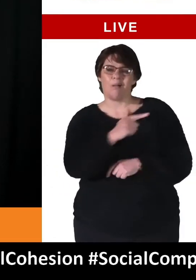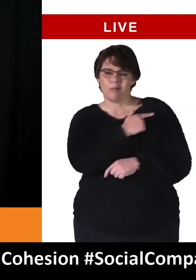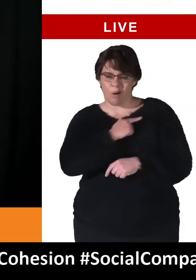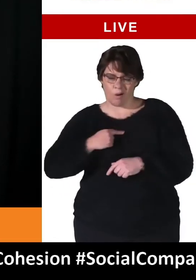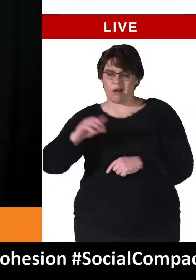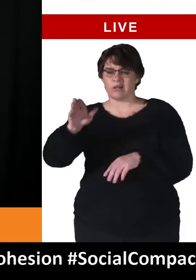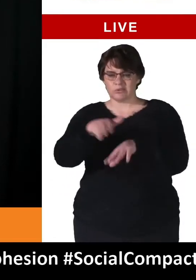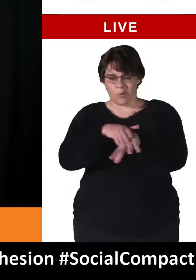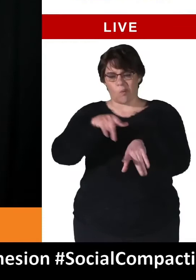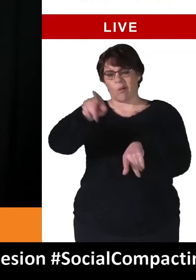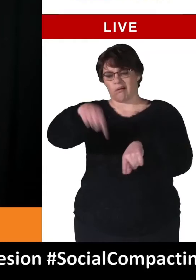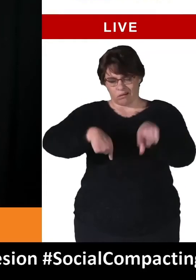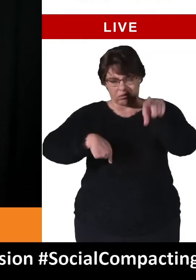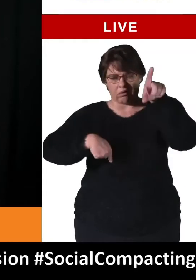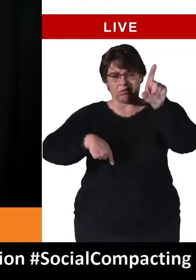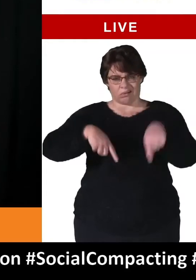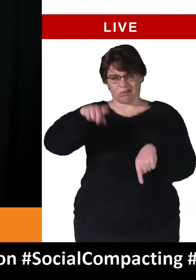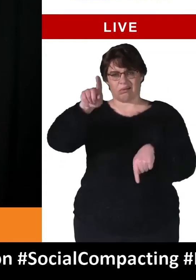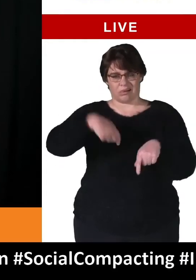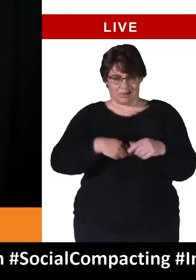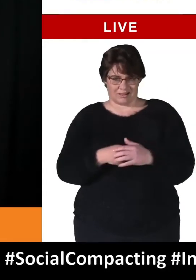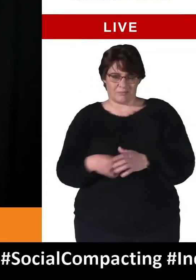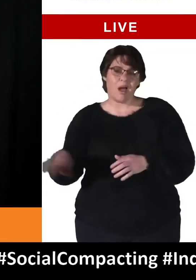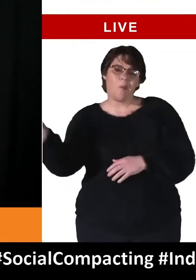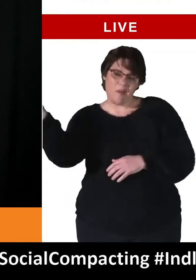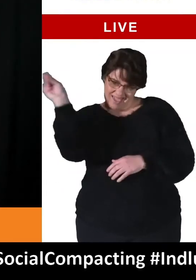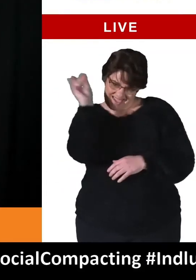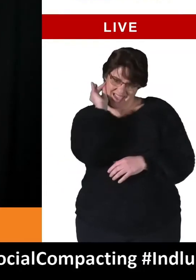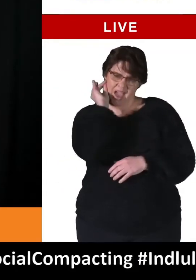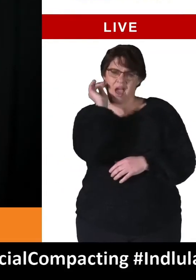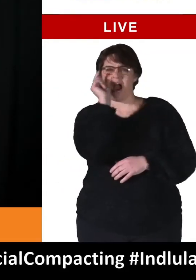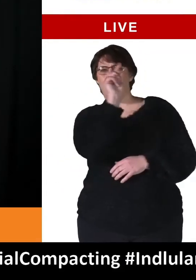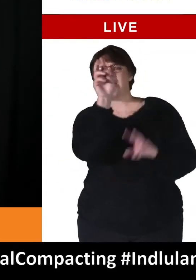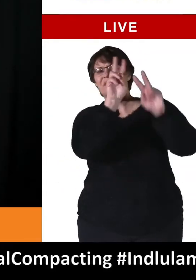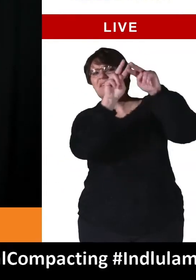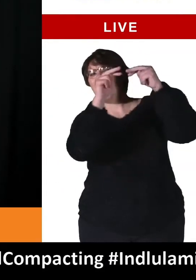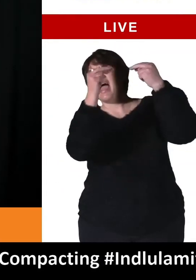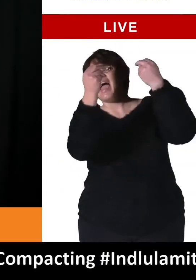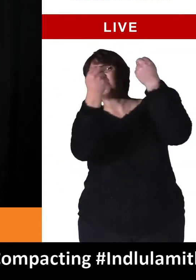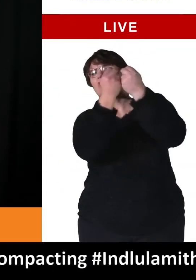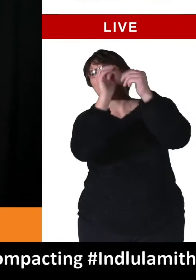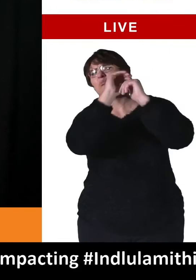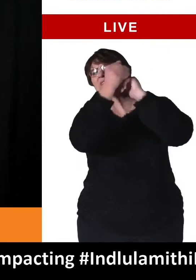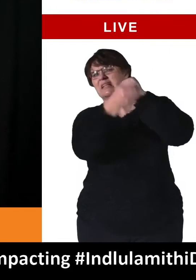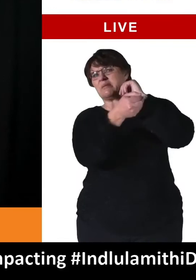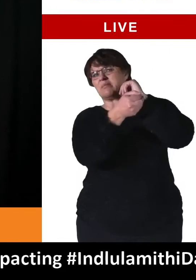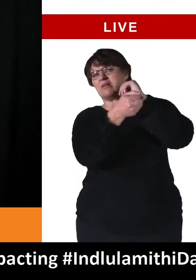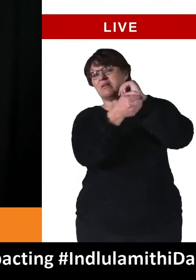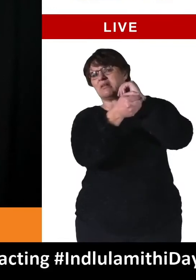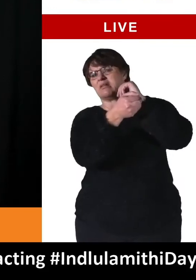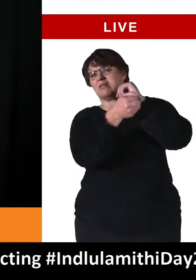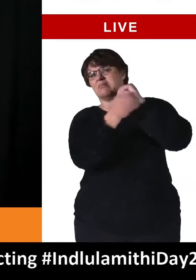coming. We are hearing calls for national protectionism